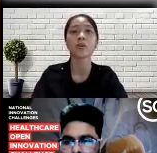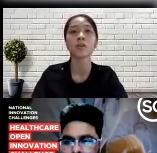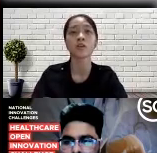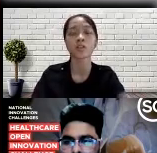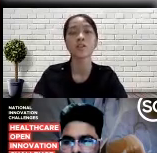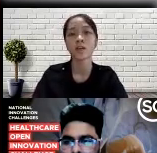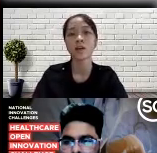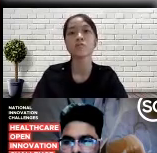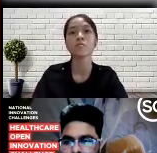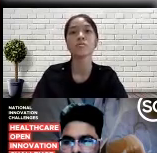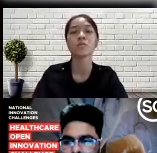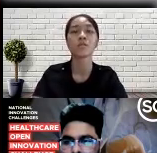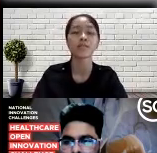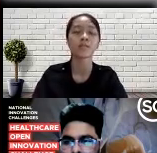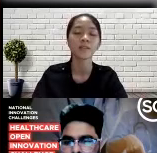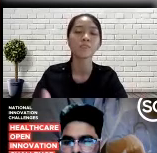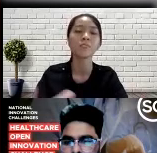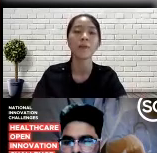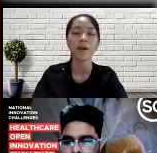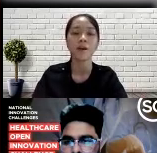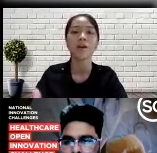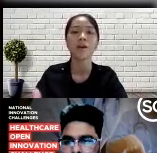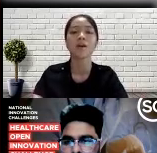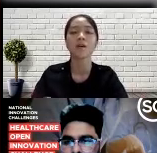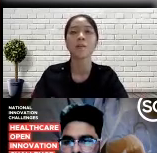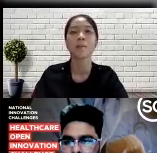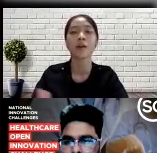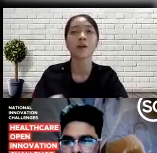for kitchen staff to consistently prepare